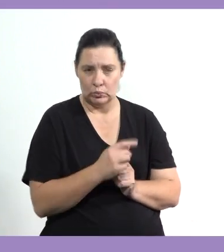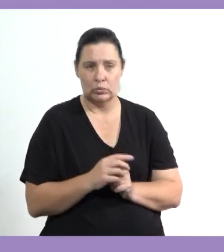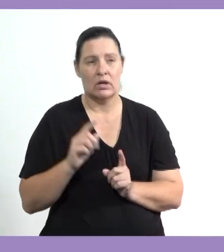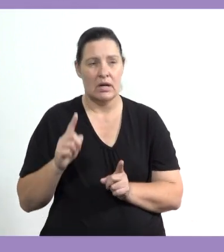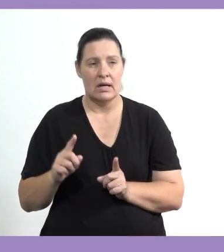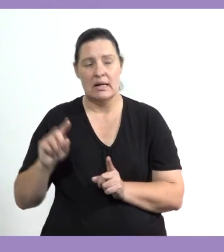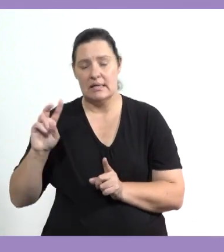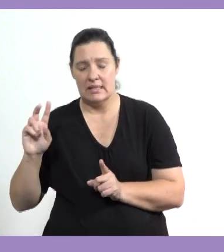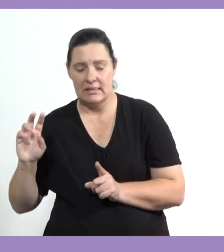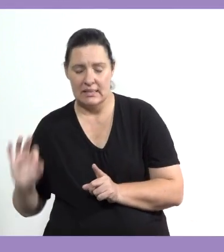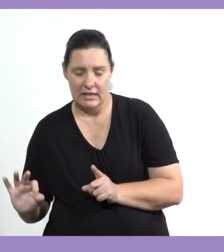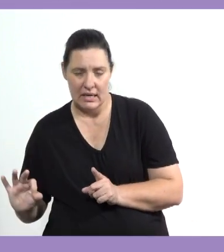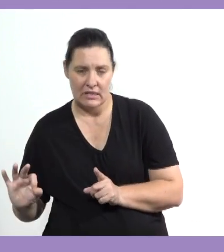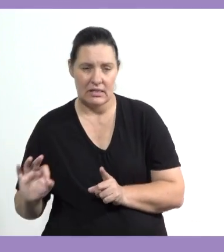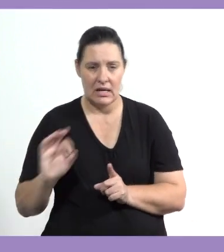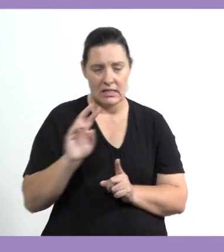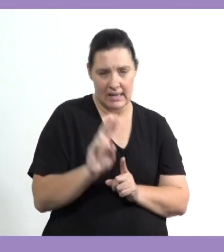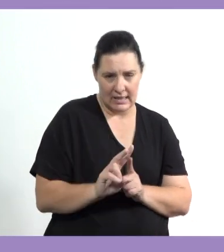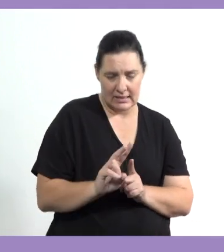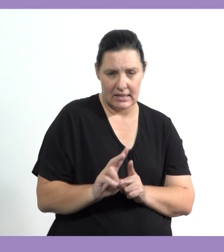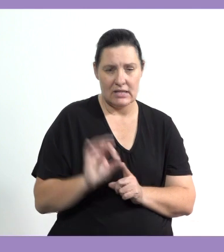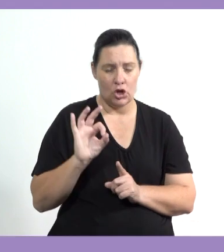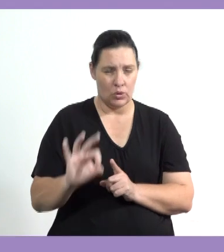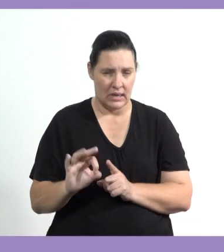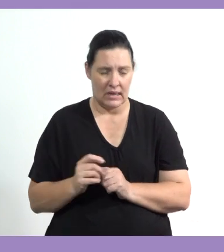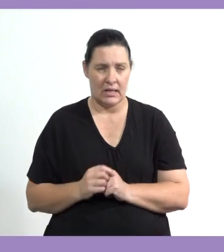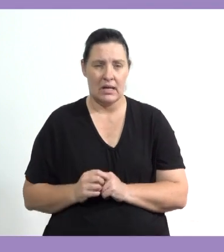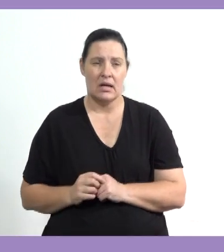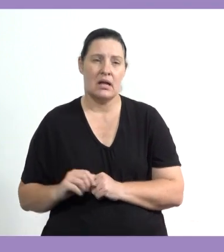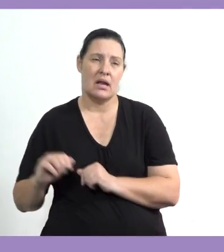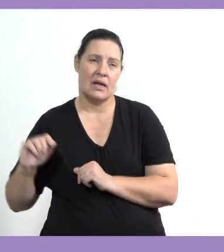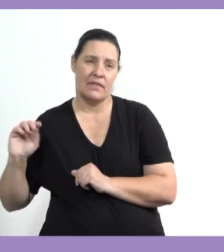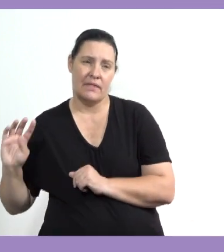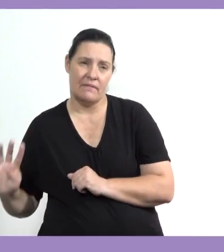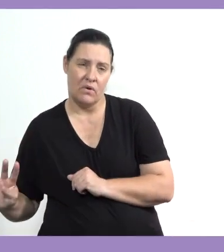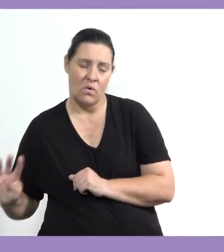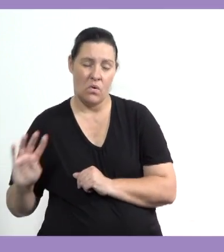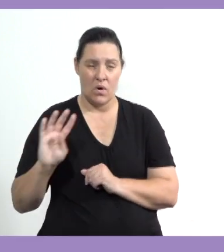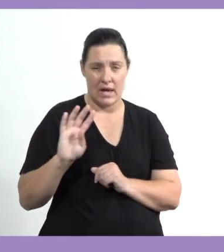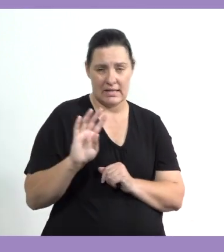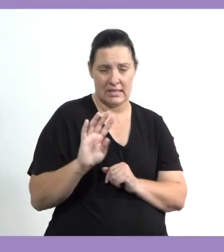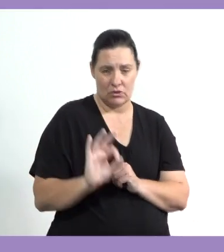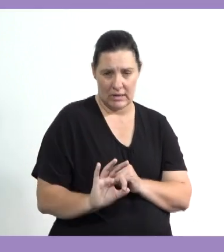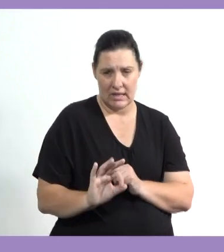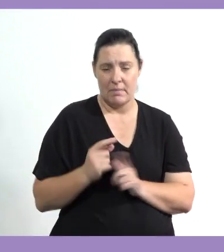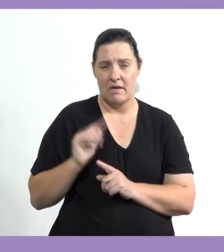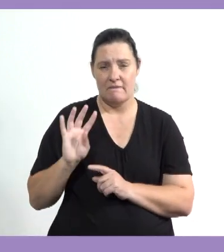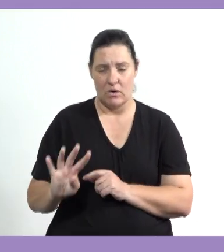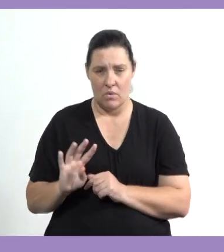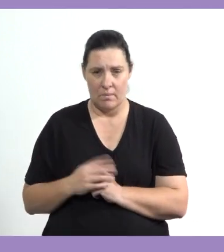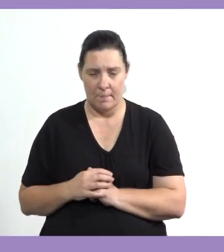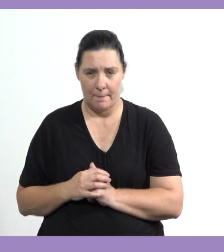2. The difference between the second one and the third one is 3. And the difference between the third one and the fourth one is